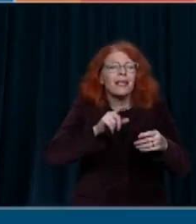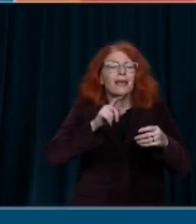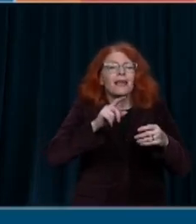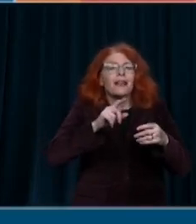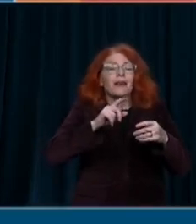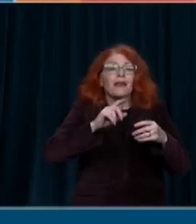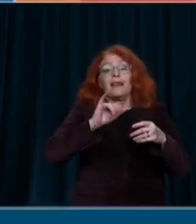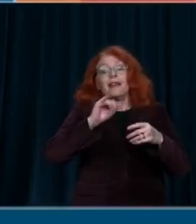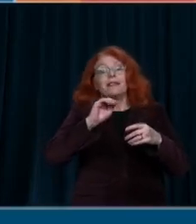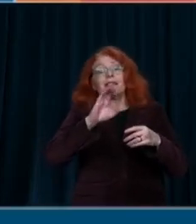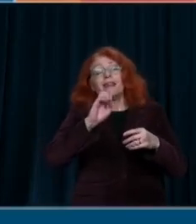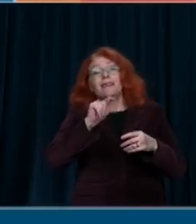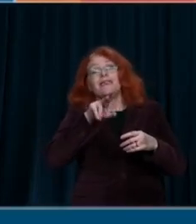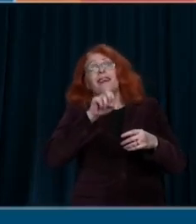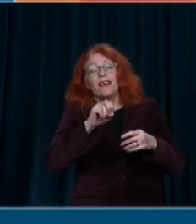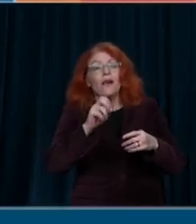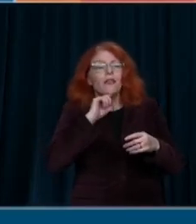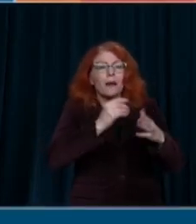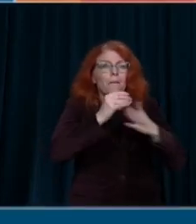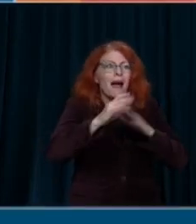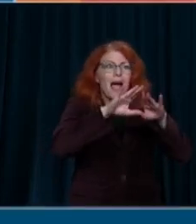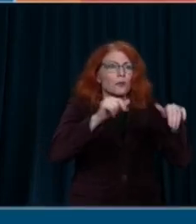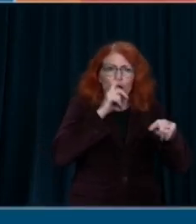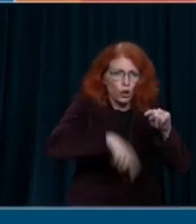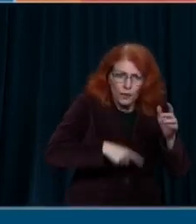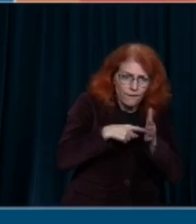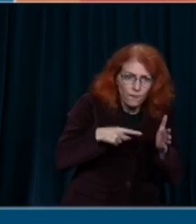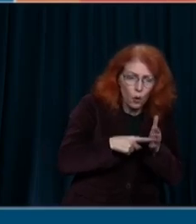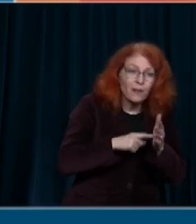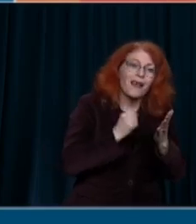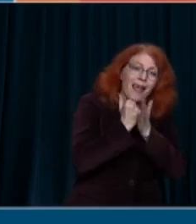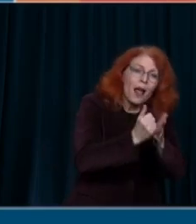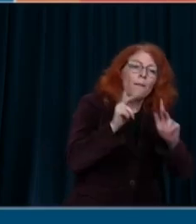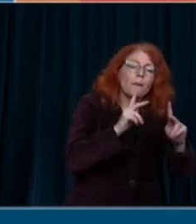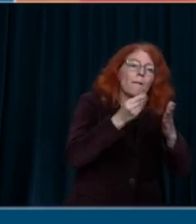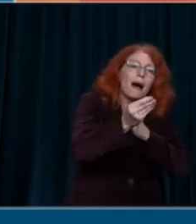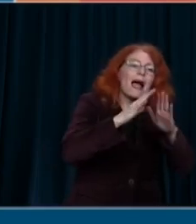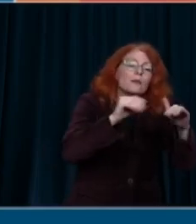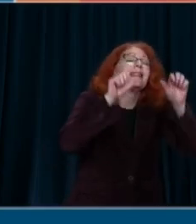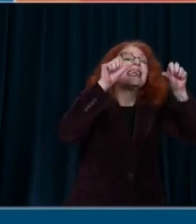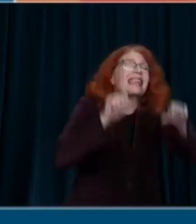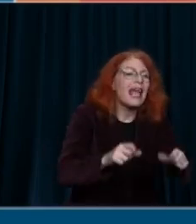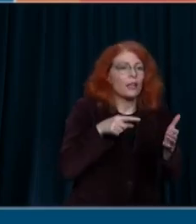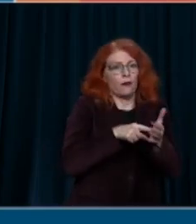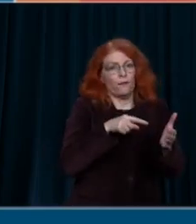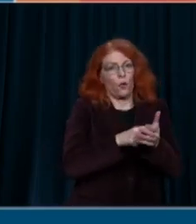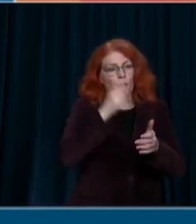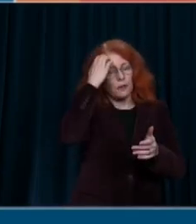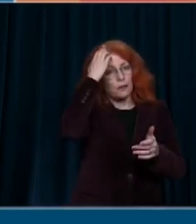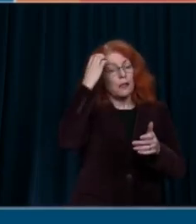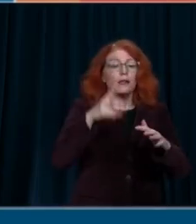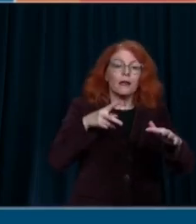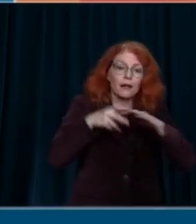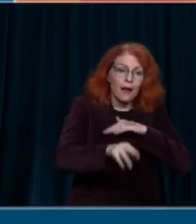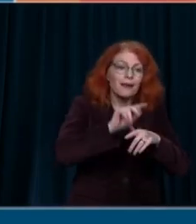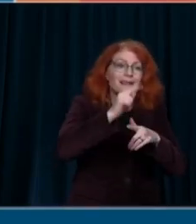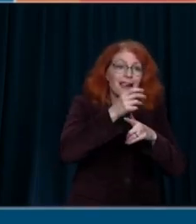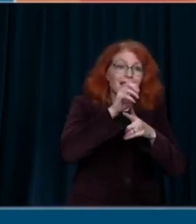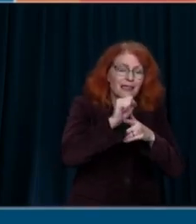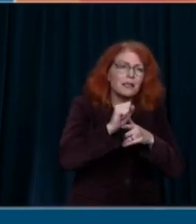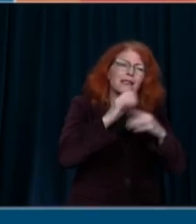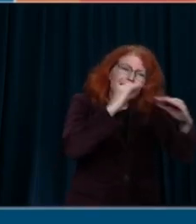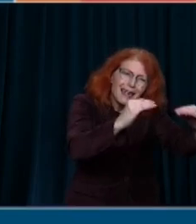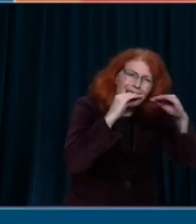got a lot of people to buy houses that they couldn't afford. Help people buy houses they can afford. Cut their taxes. Educate